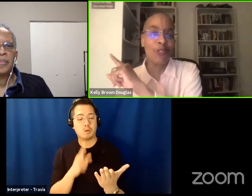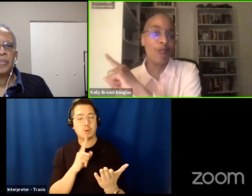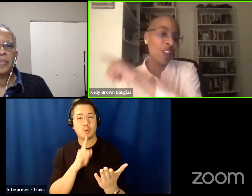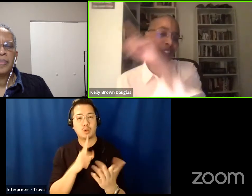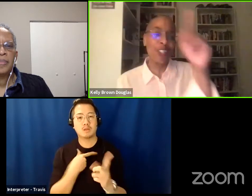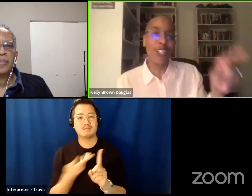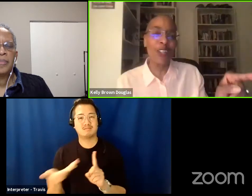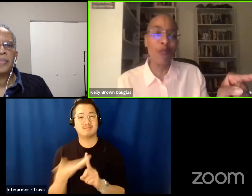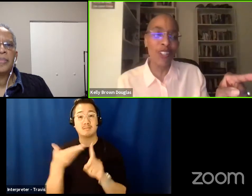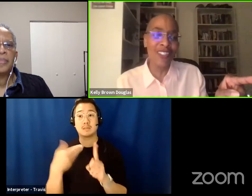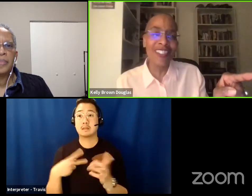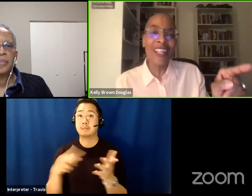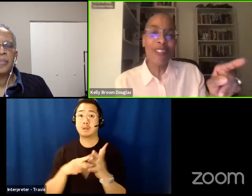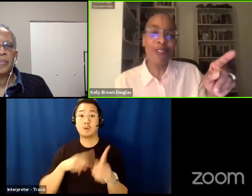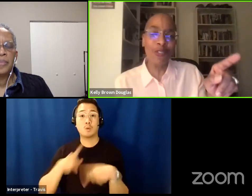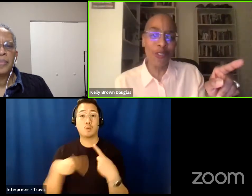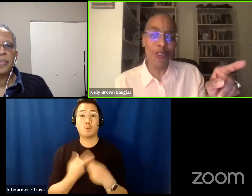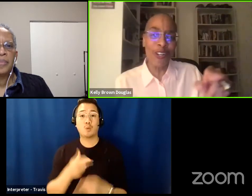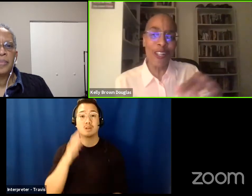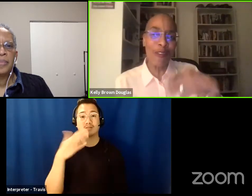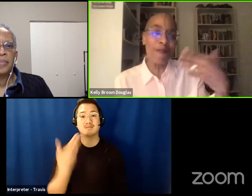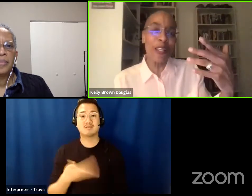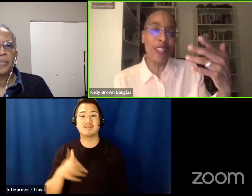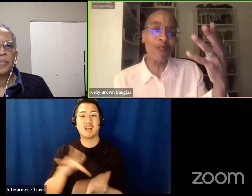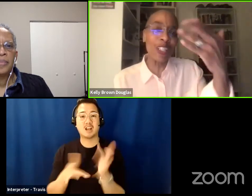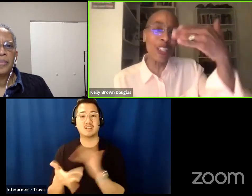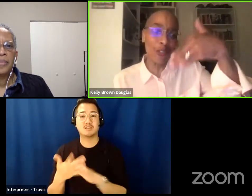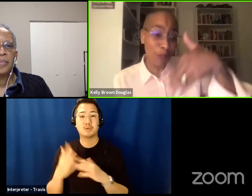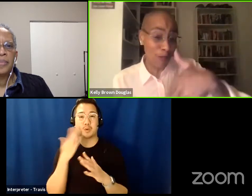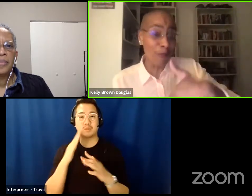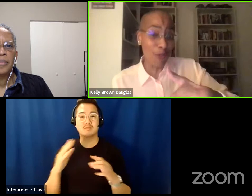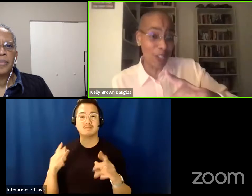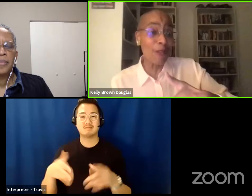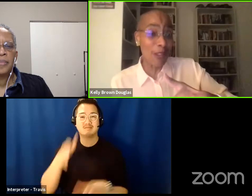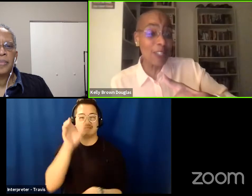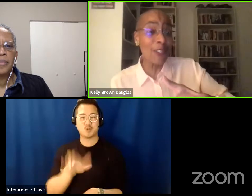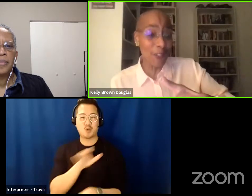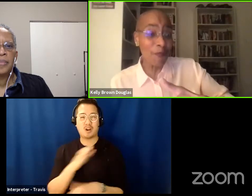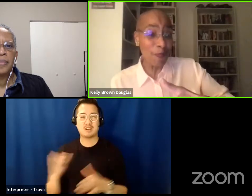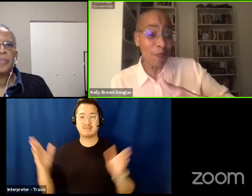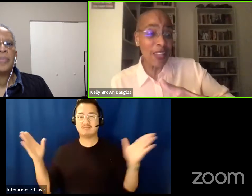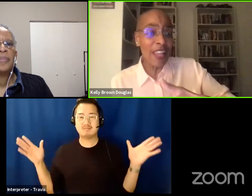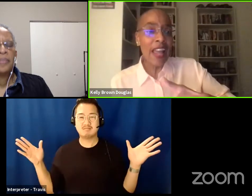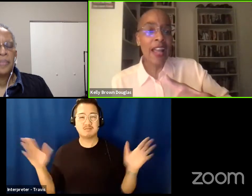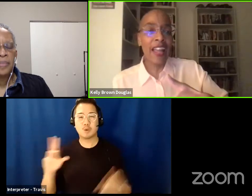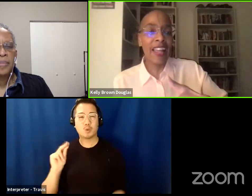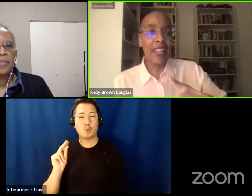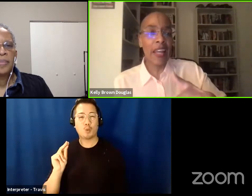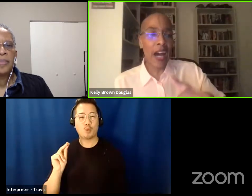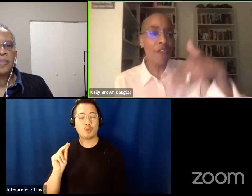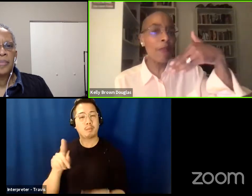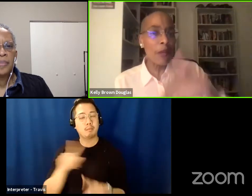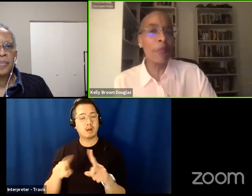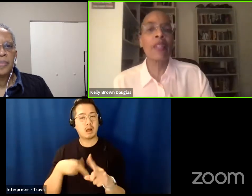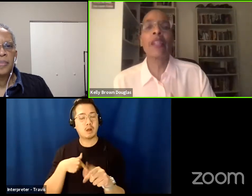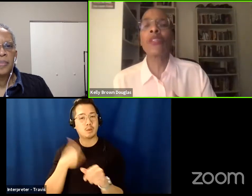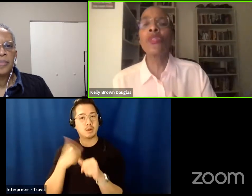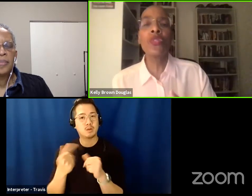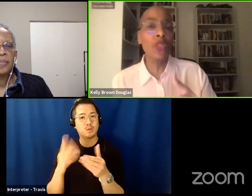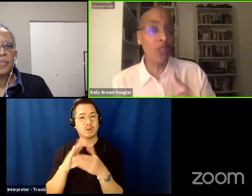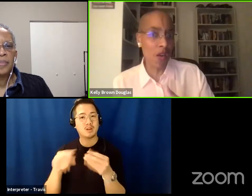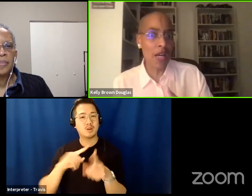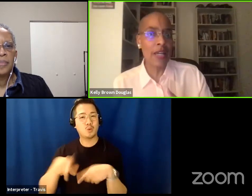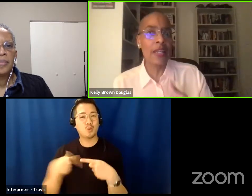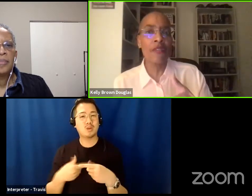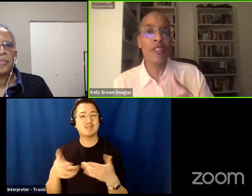the crucifixion. It was the story, the myth of Jesus being born in a manger. And I remember that I